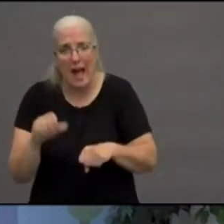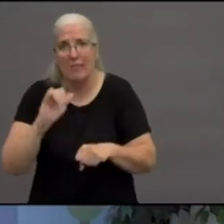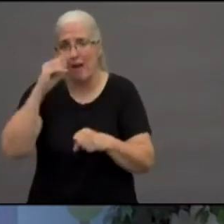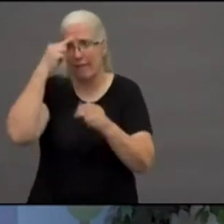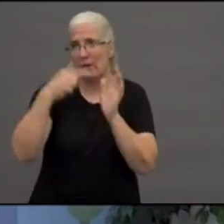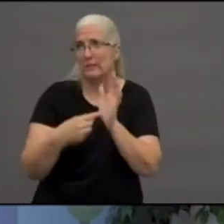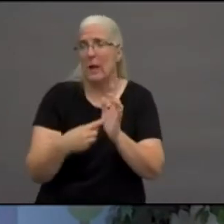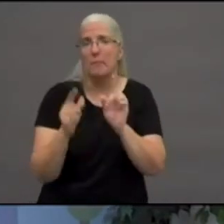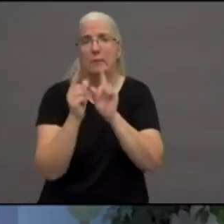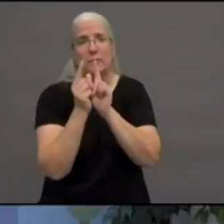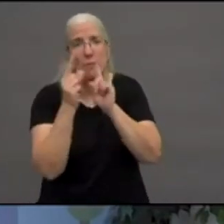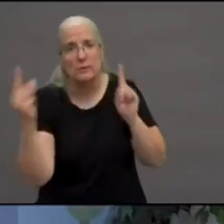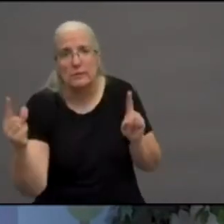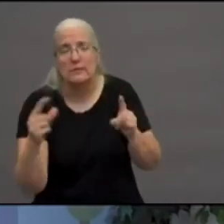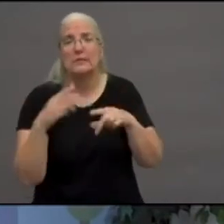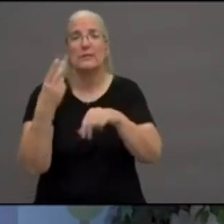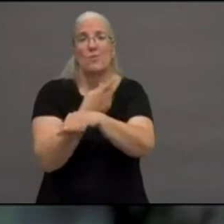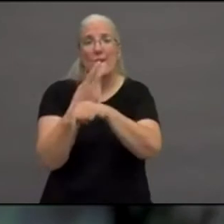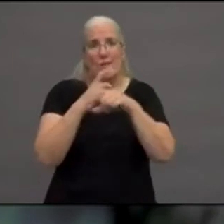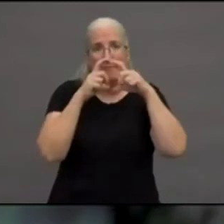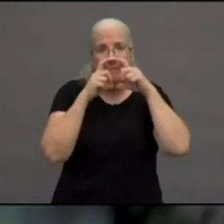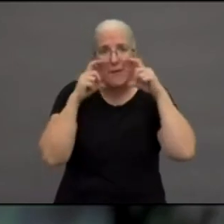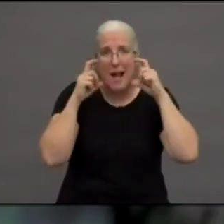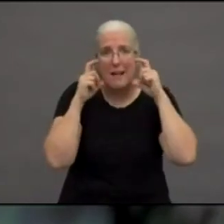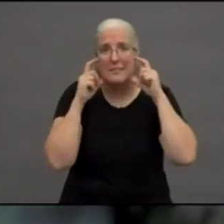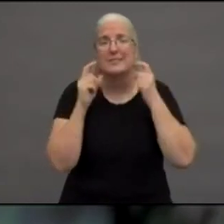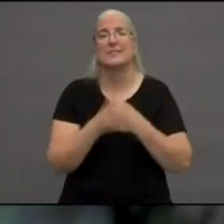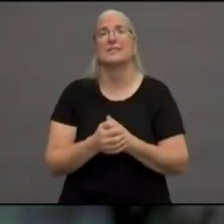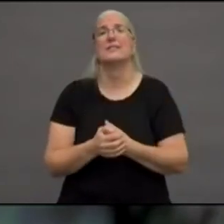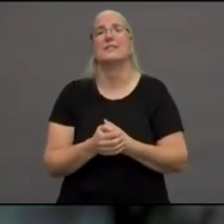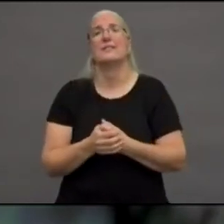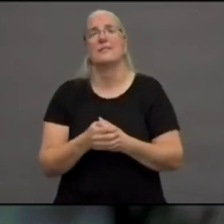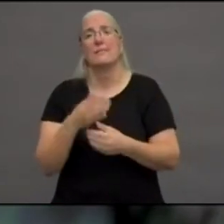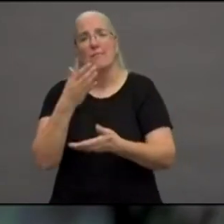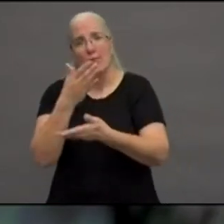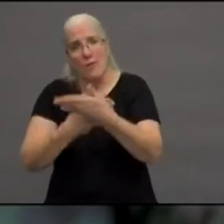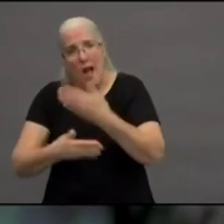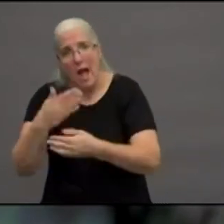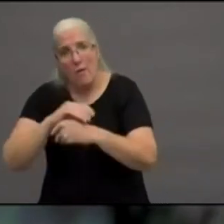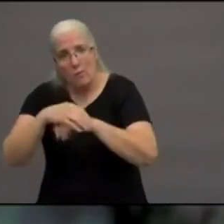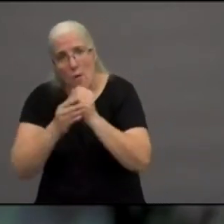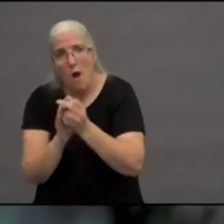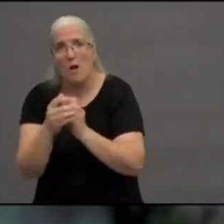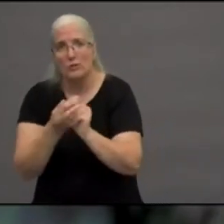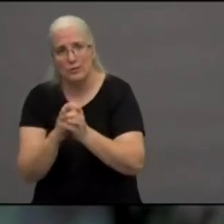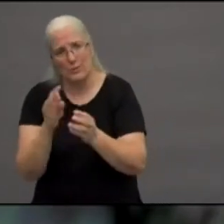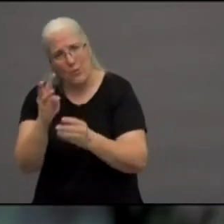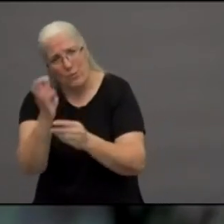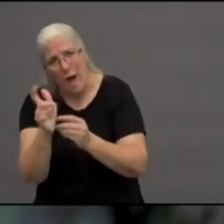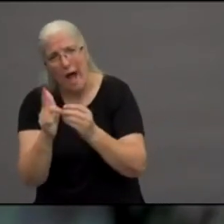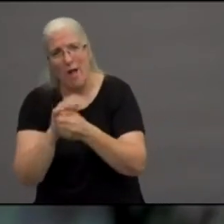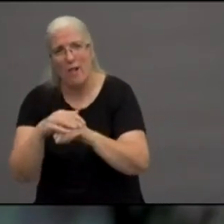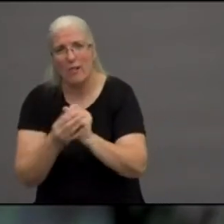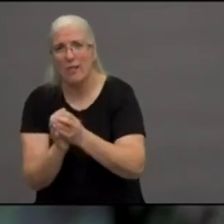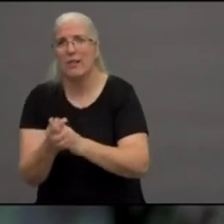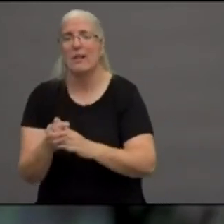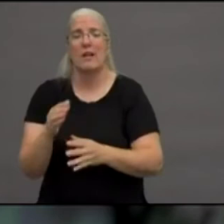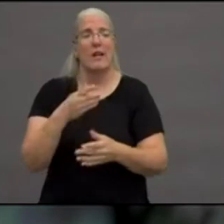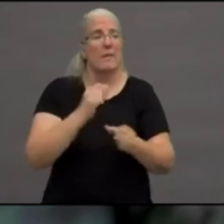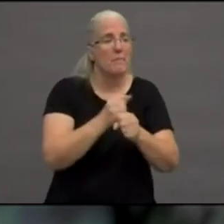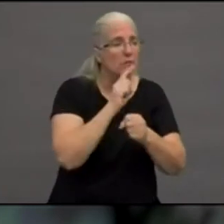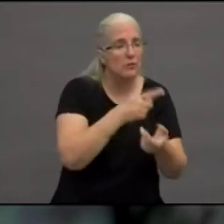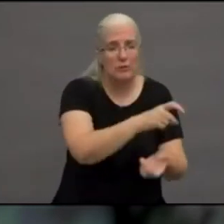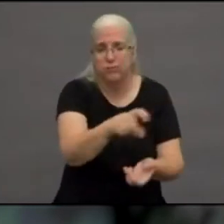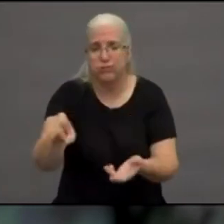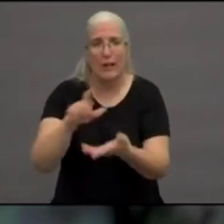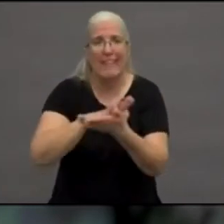out in public, good hand hygiene, wiping down high-touch surfaces, and